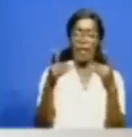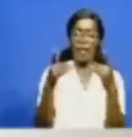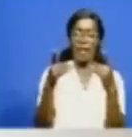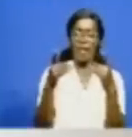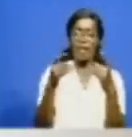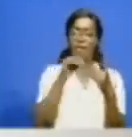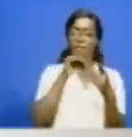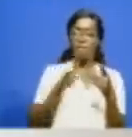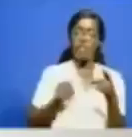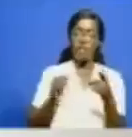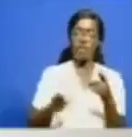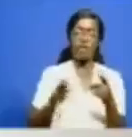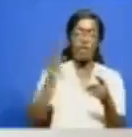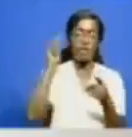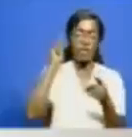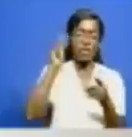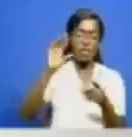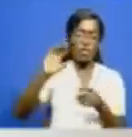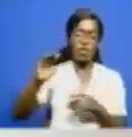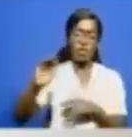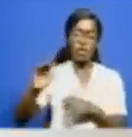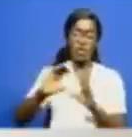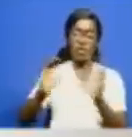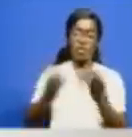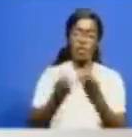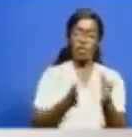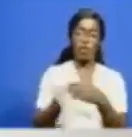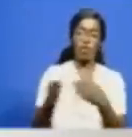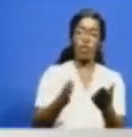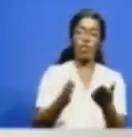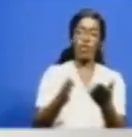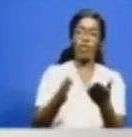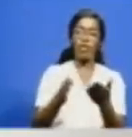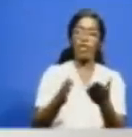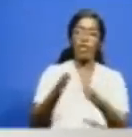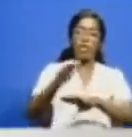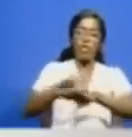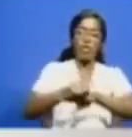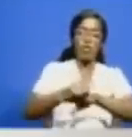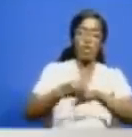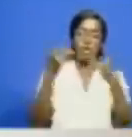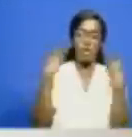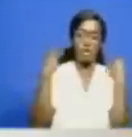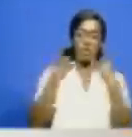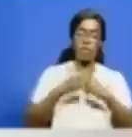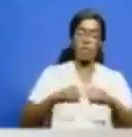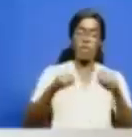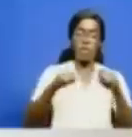and daughters of the Gusii community an opportunity to tap their sports potential, as we